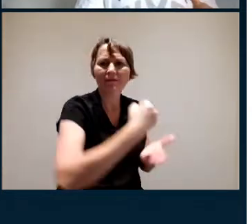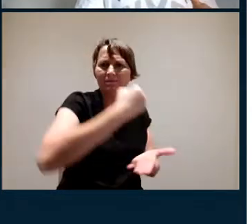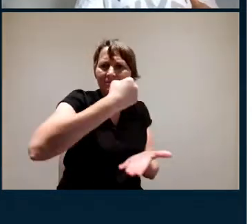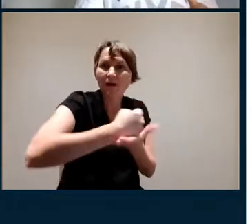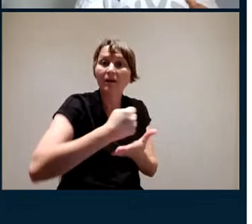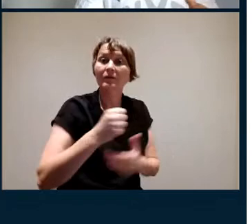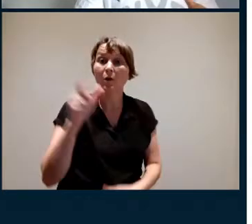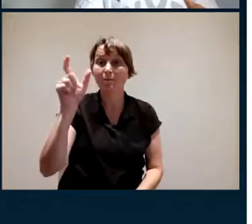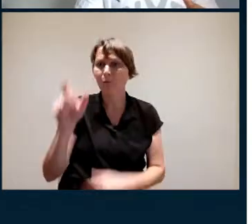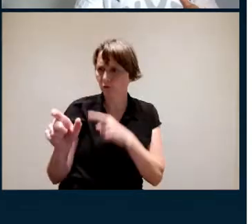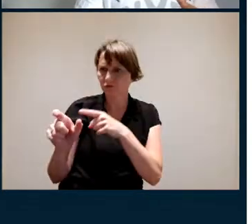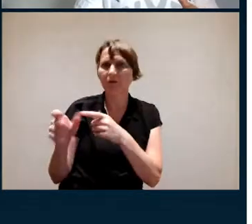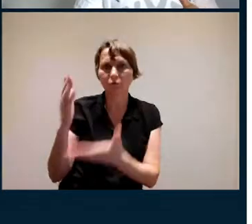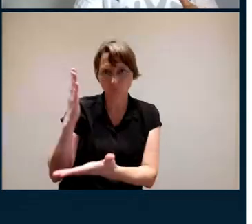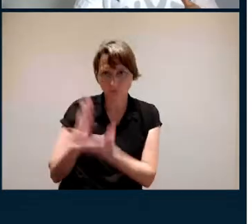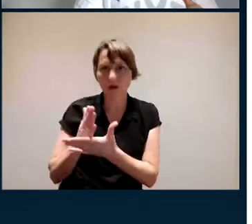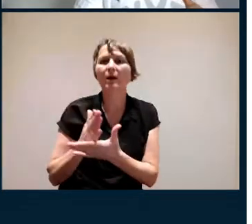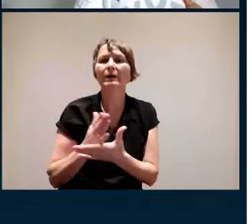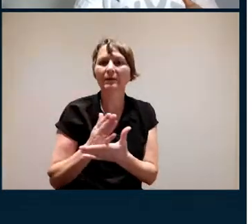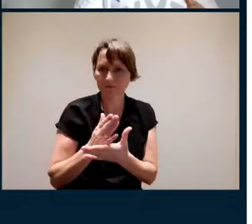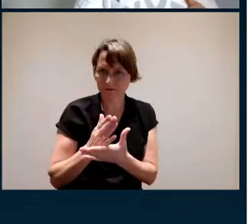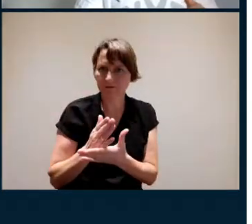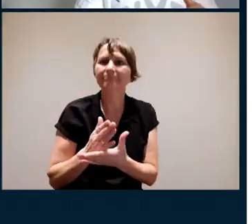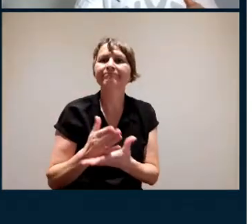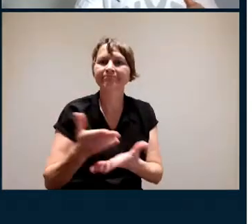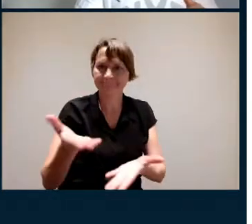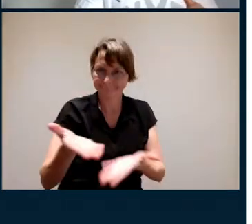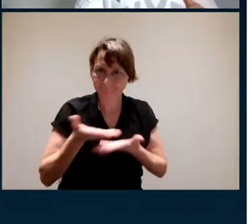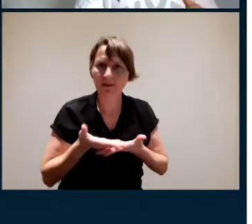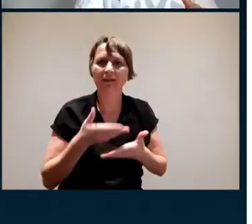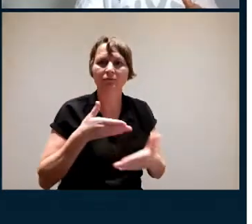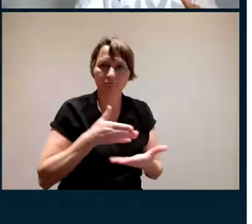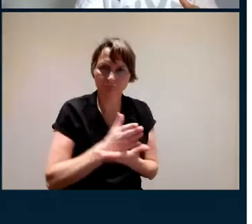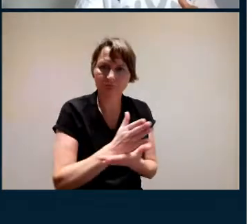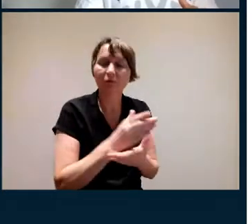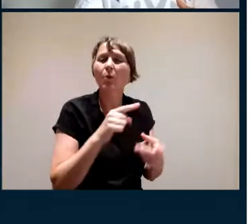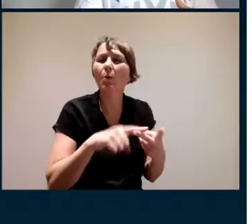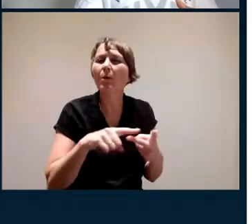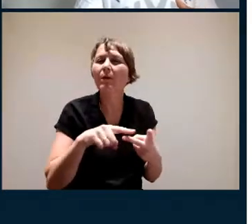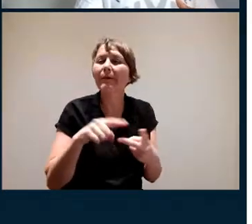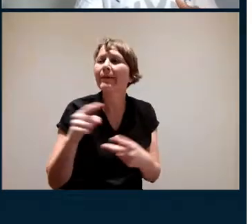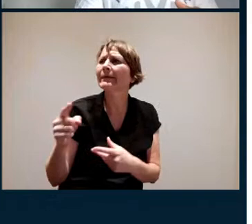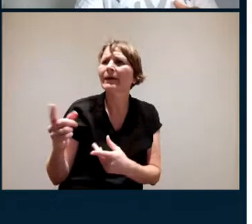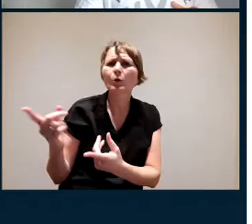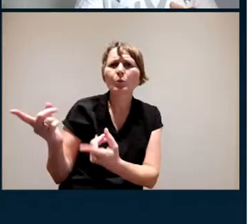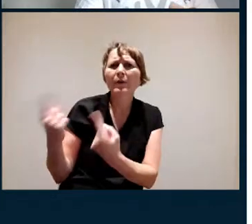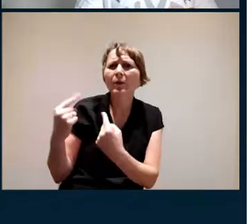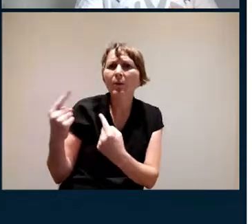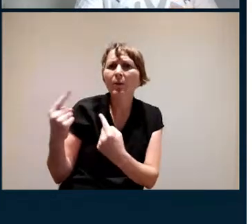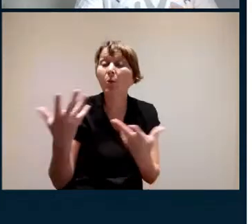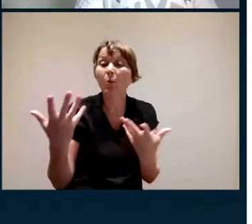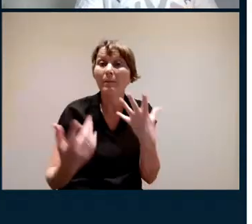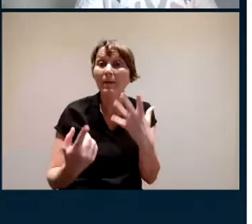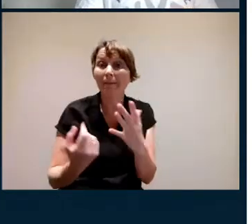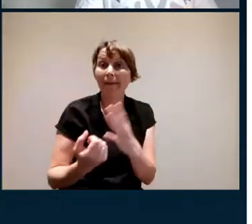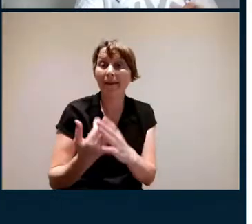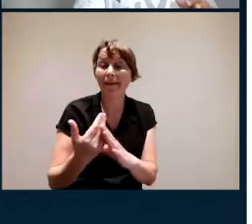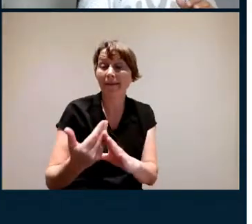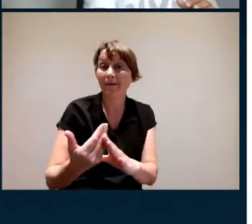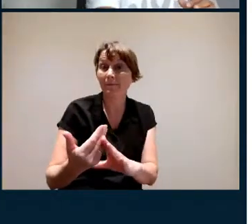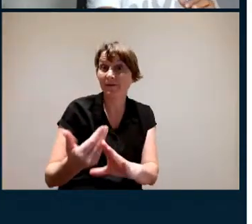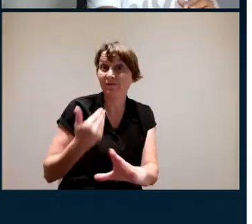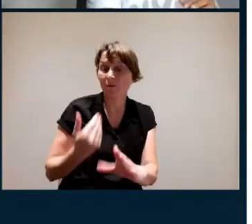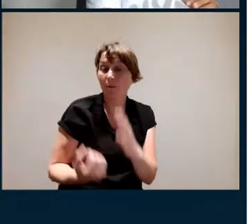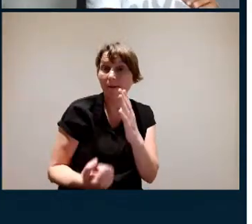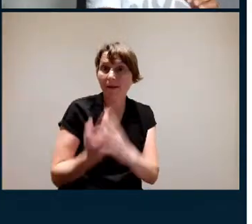checks the incoming request, checks if there is a deviation from what is expected,